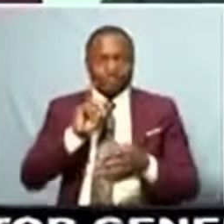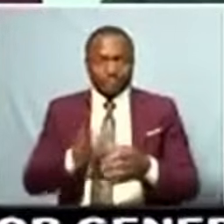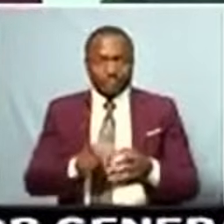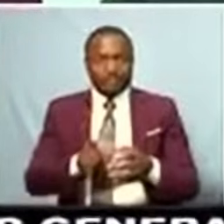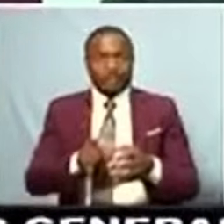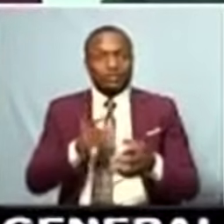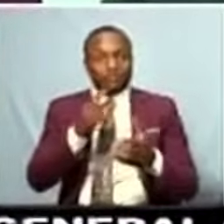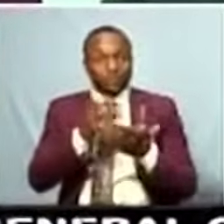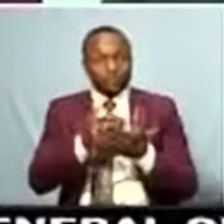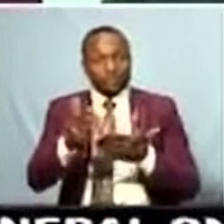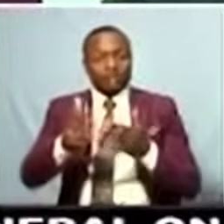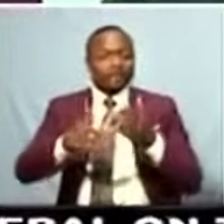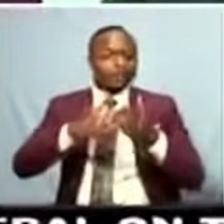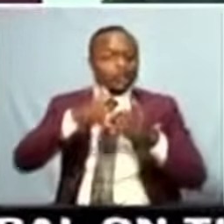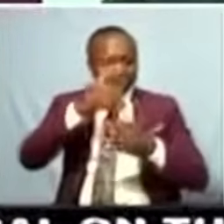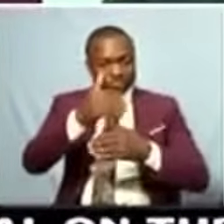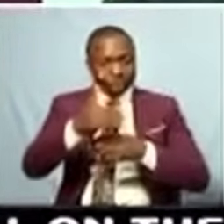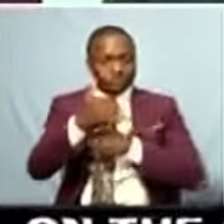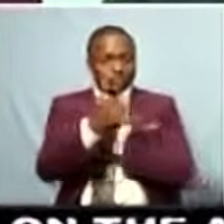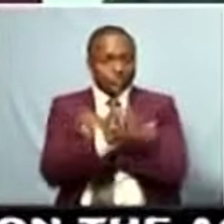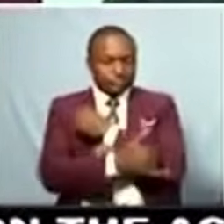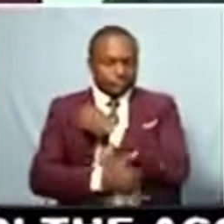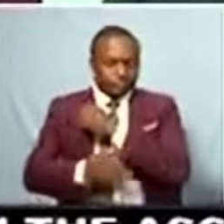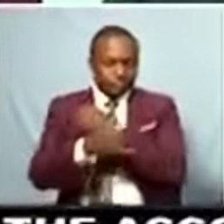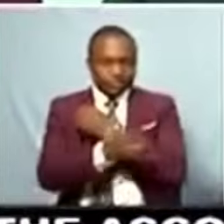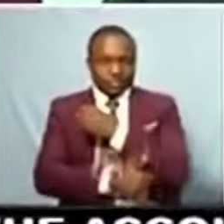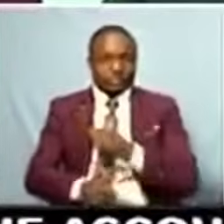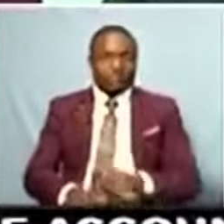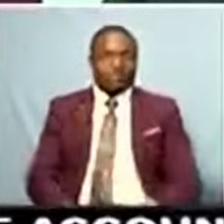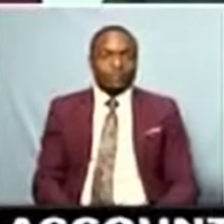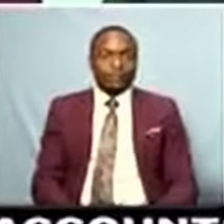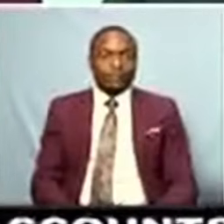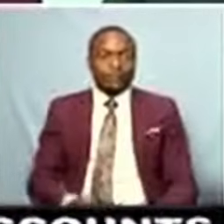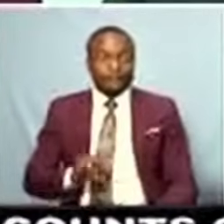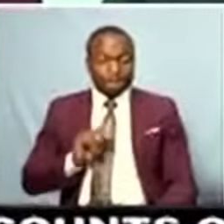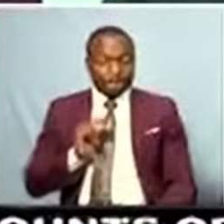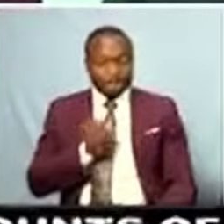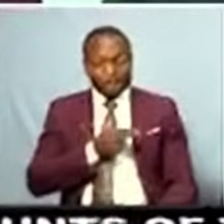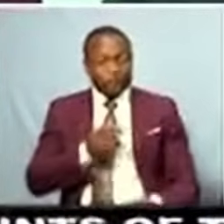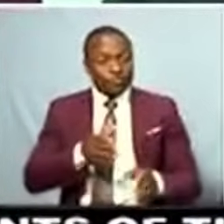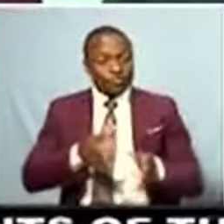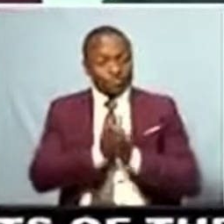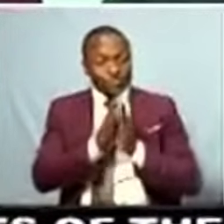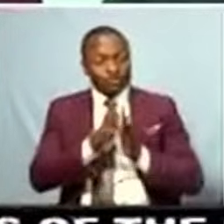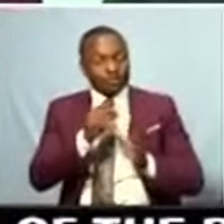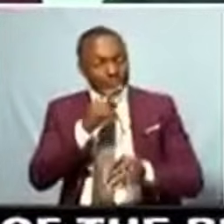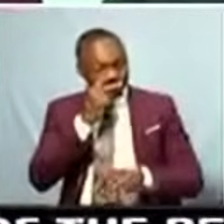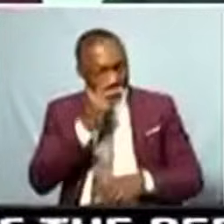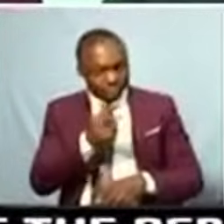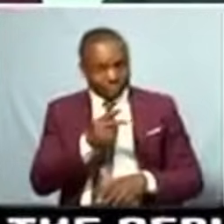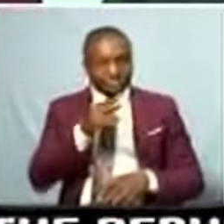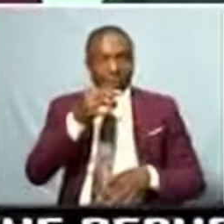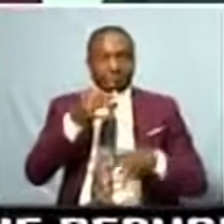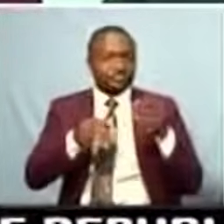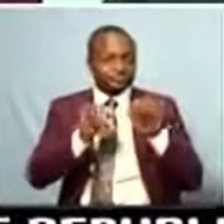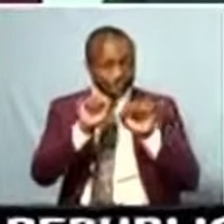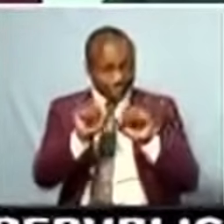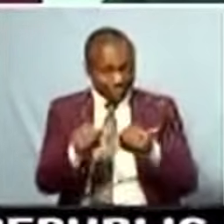from, that is outside the country. We asked to see if they can get hold